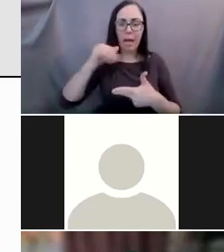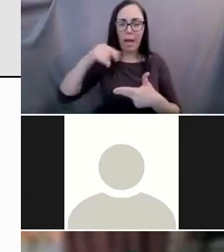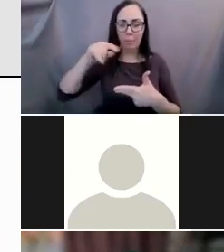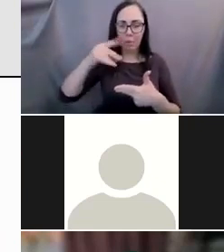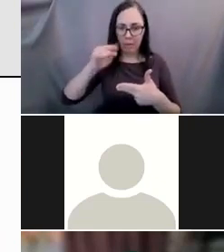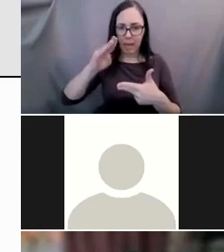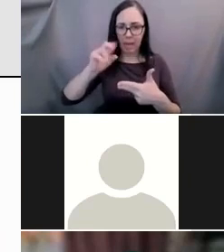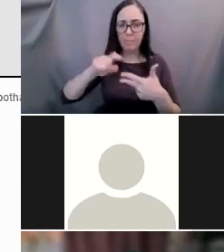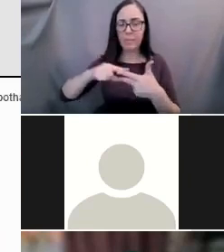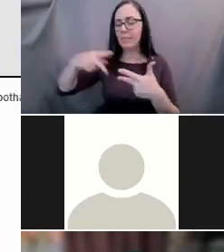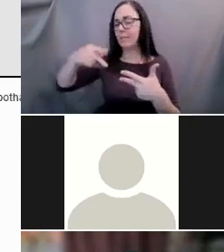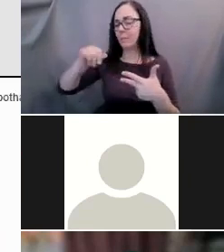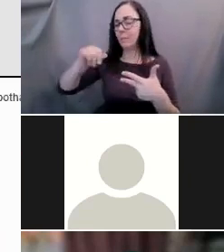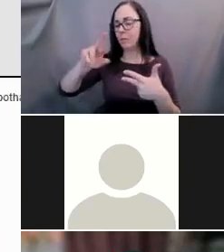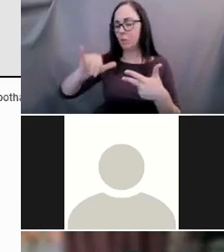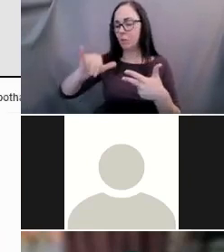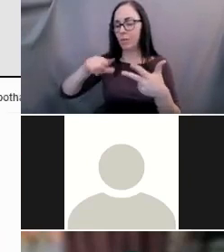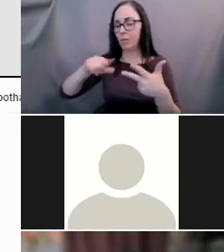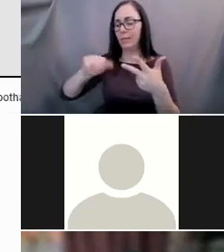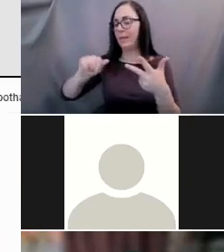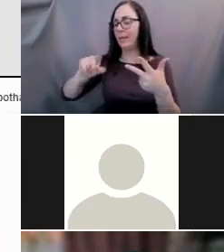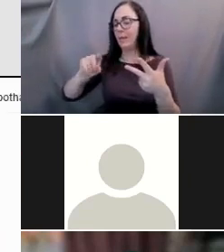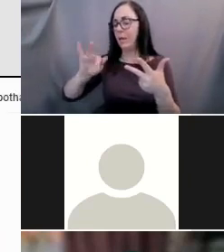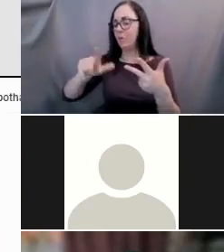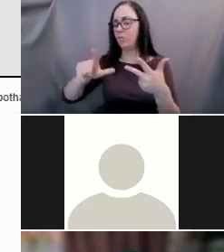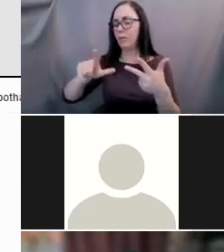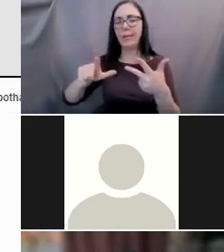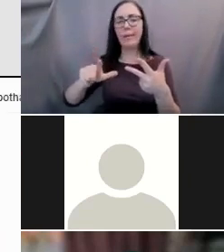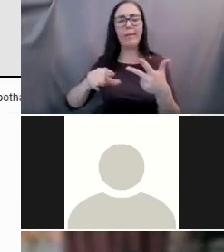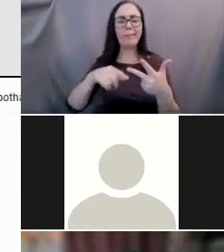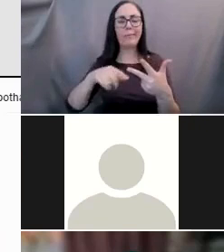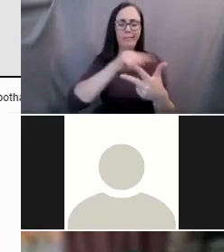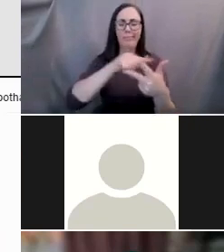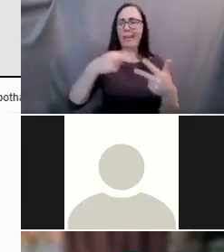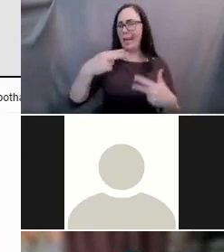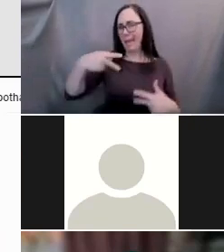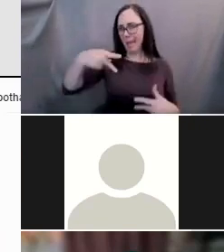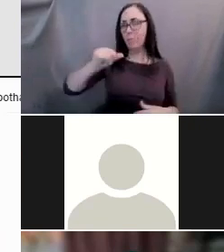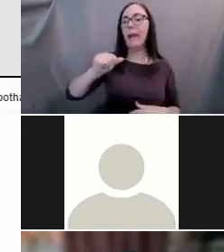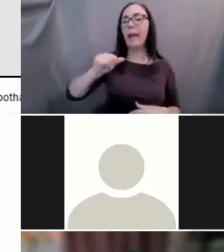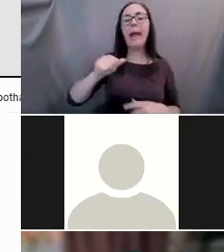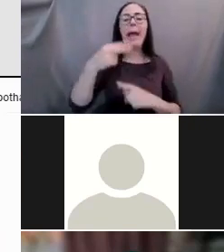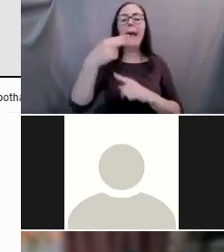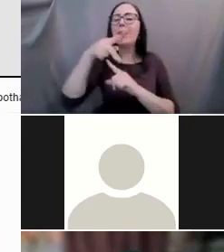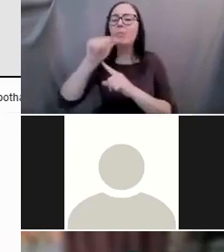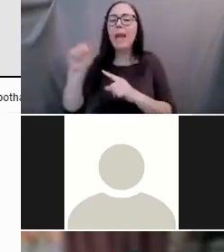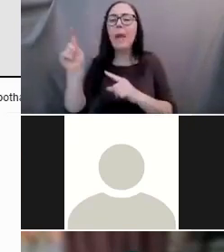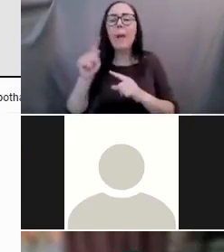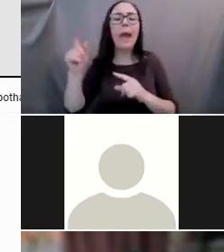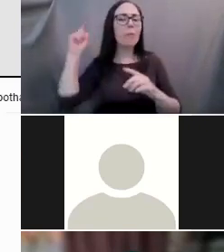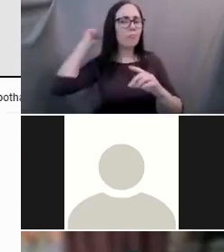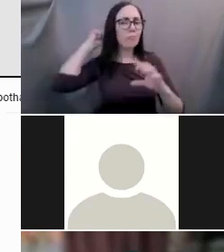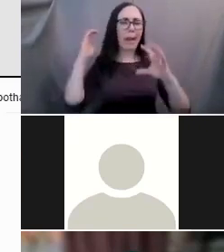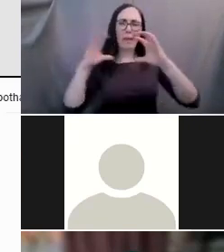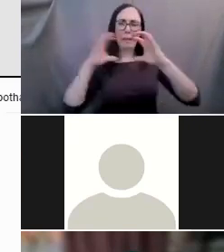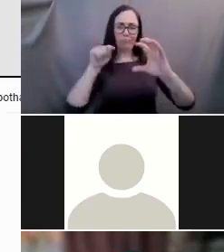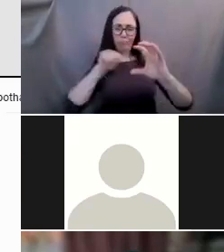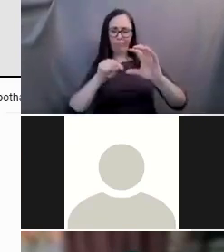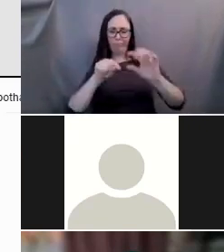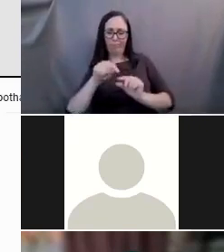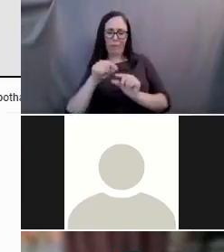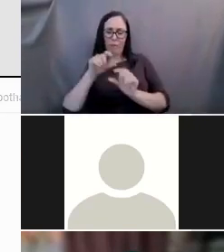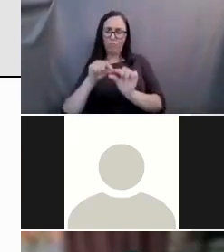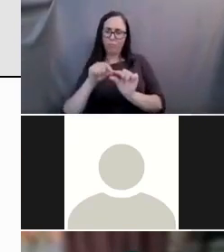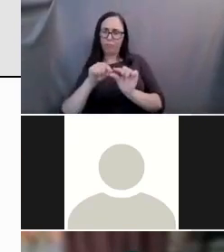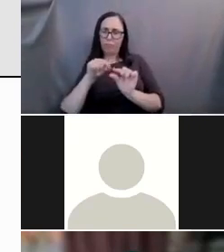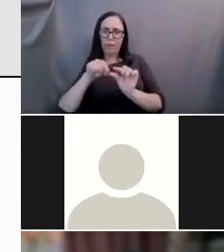The hypothalamus is a small neuroendocrine structure situated just above the brainstem that controls the release of hormones